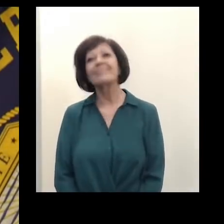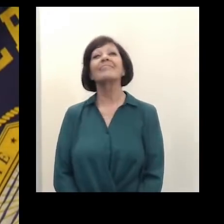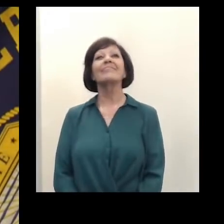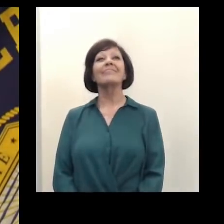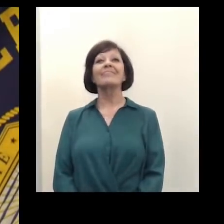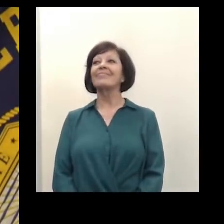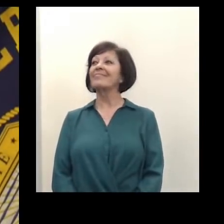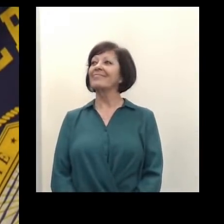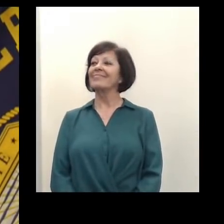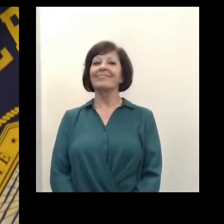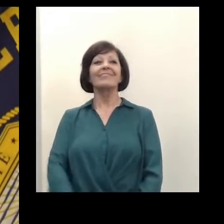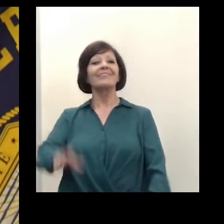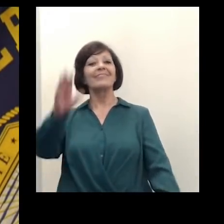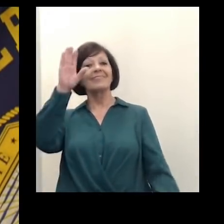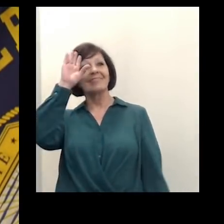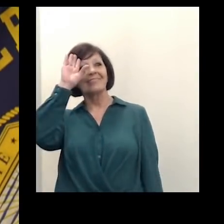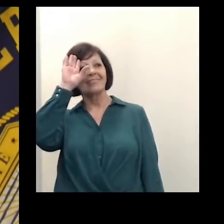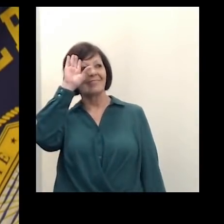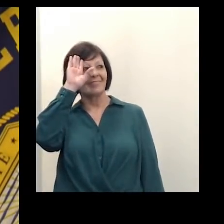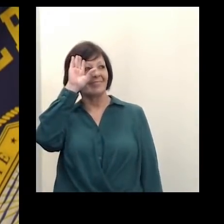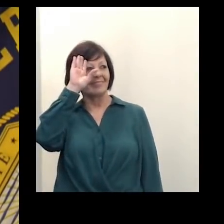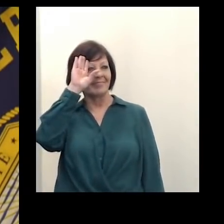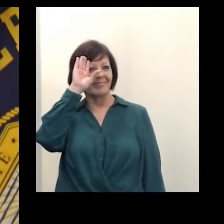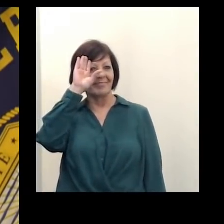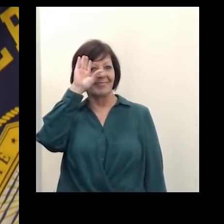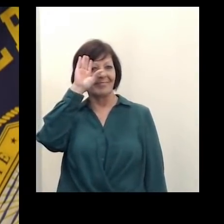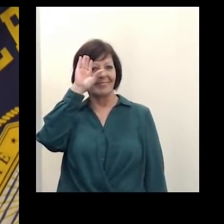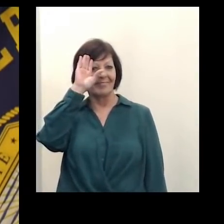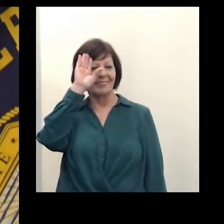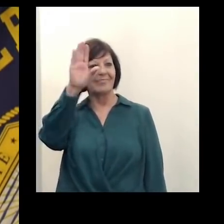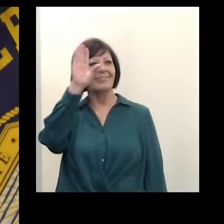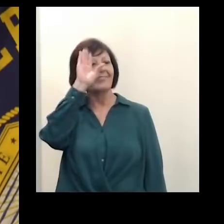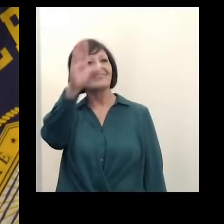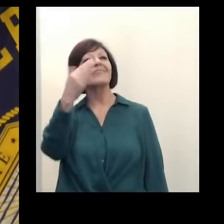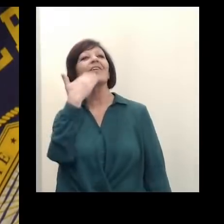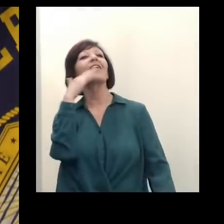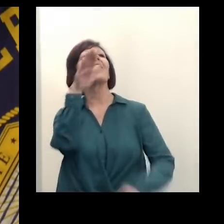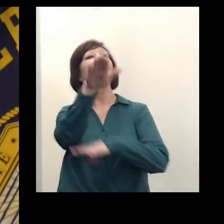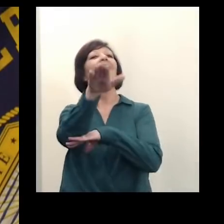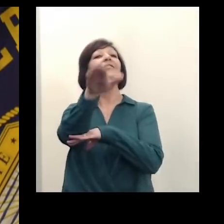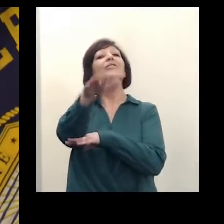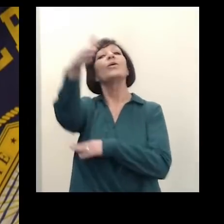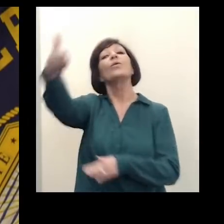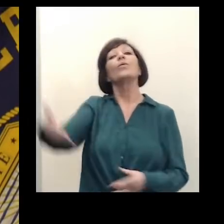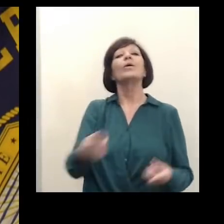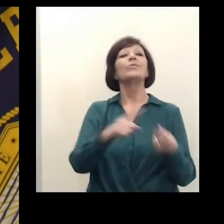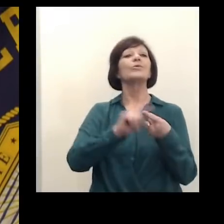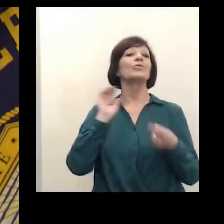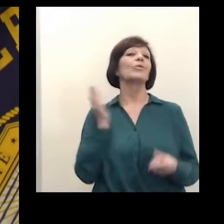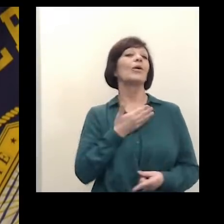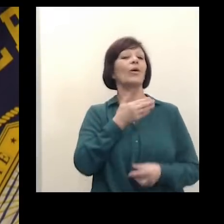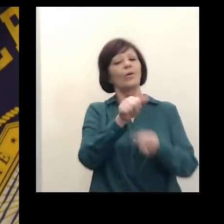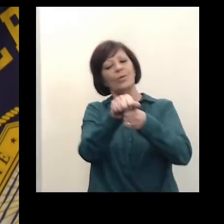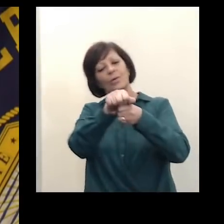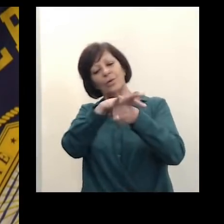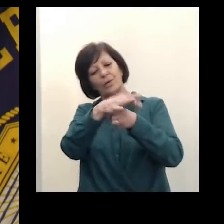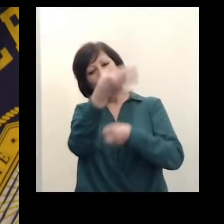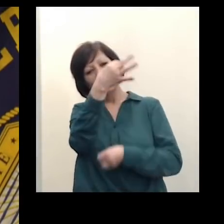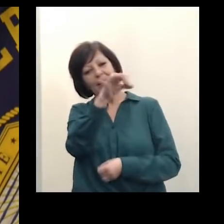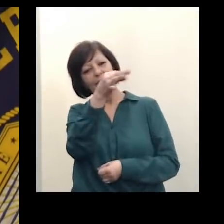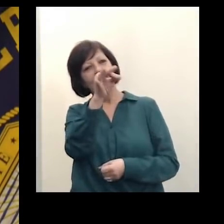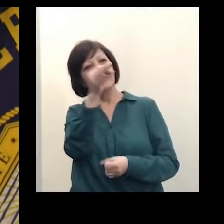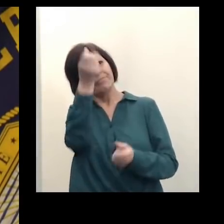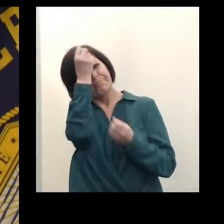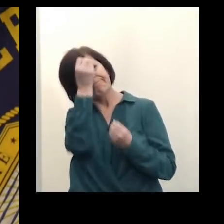Hello, everyone. Good afternoon. Welcome to our COVID-19 update for December 7th,